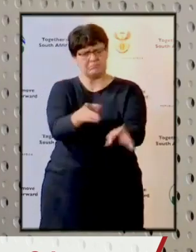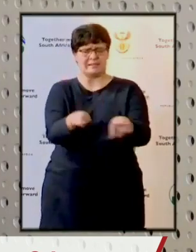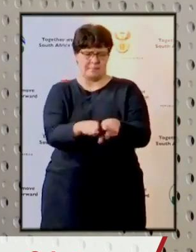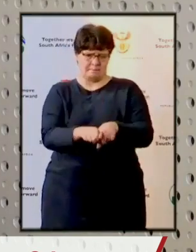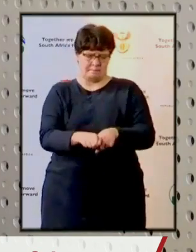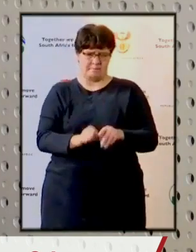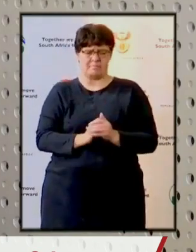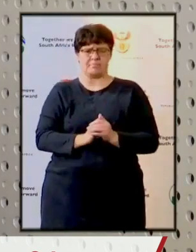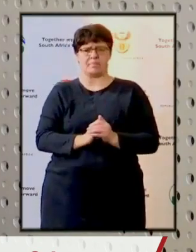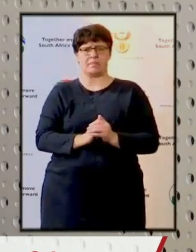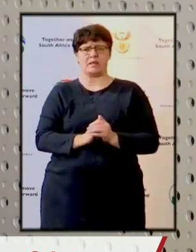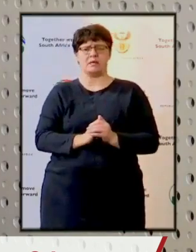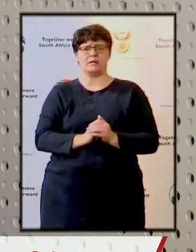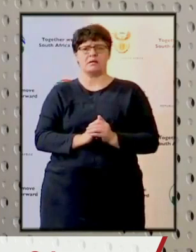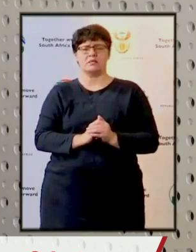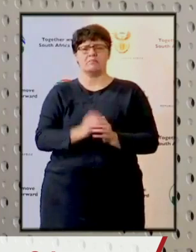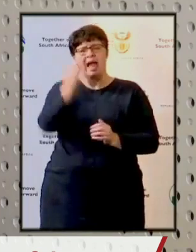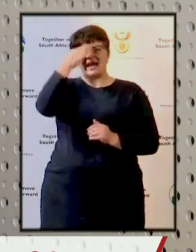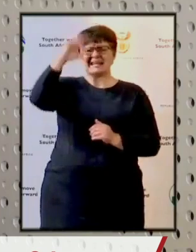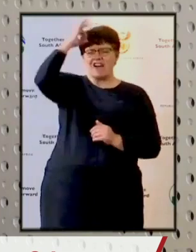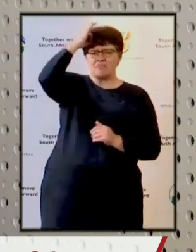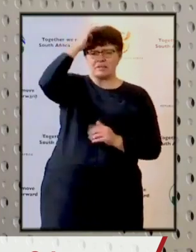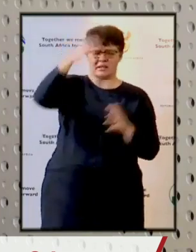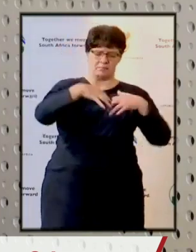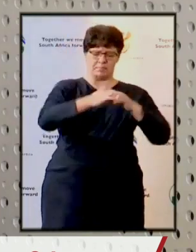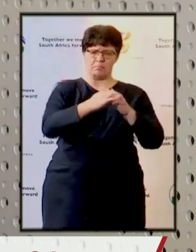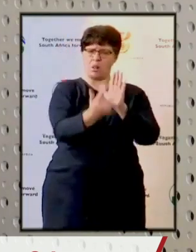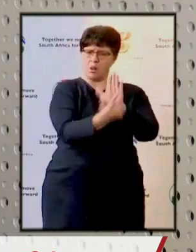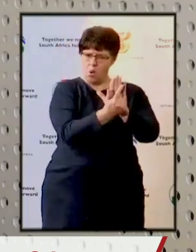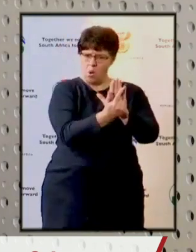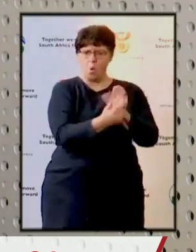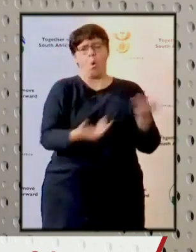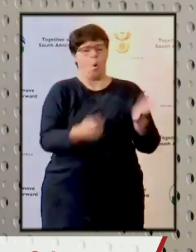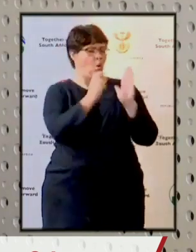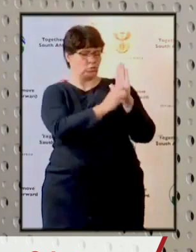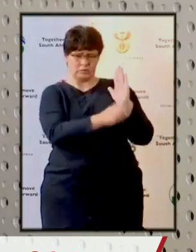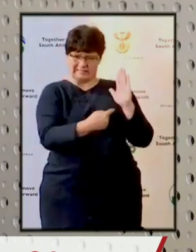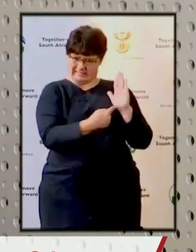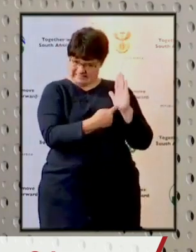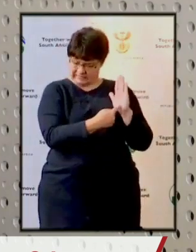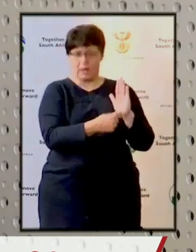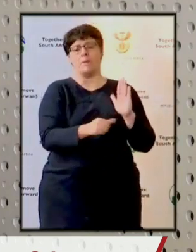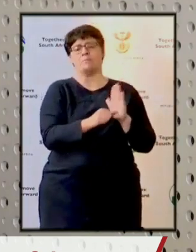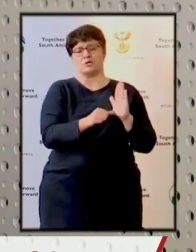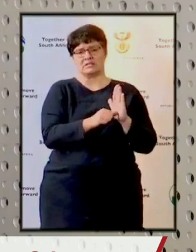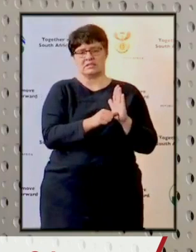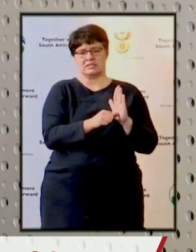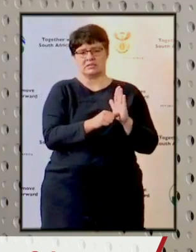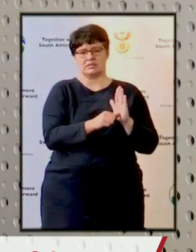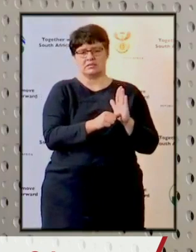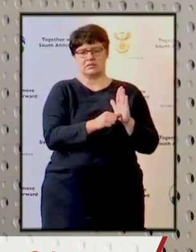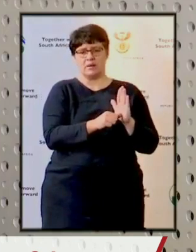arrangements where government put a regulation or law in place is important, but we also need everybody to work